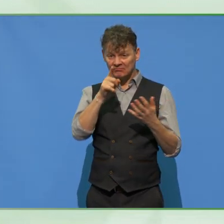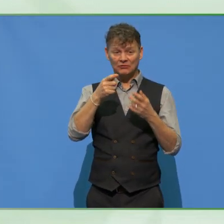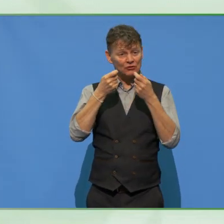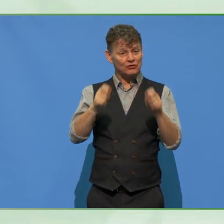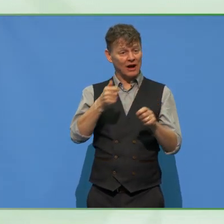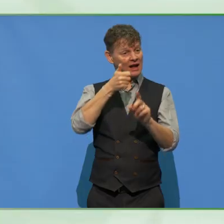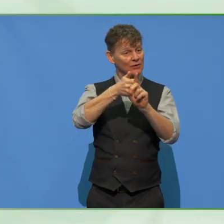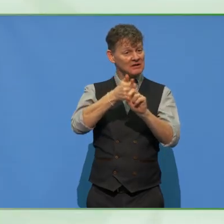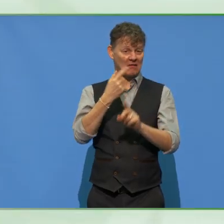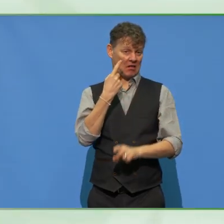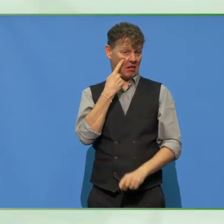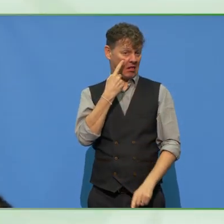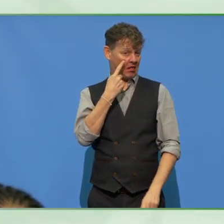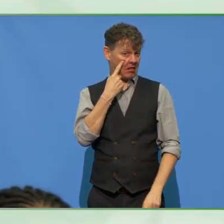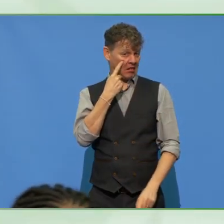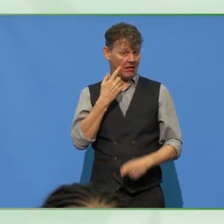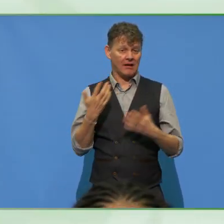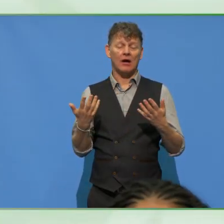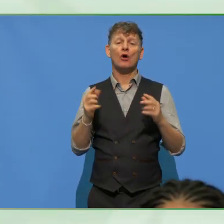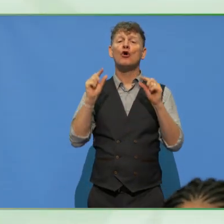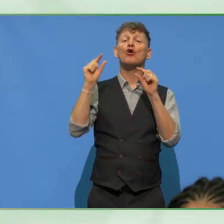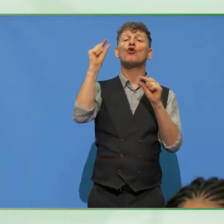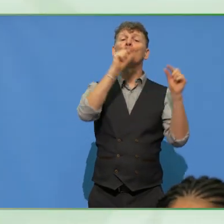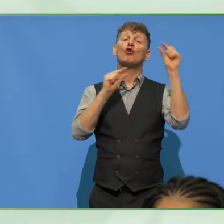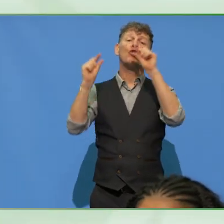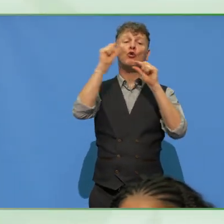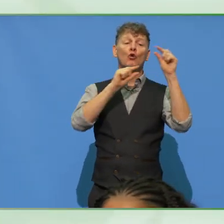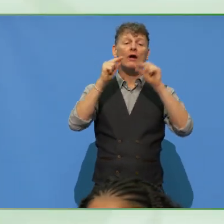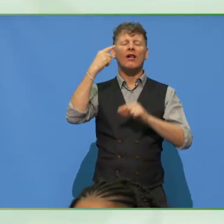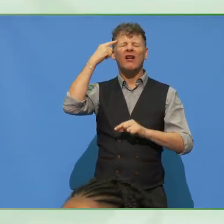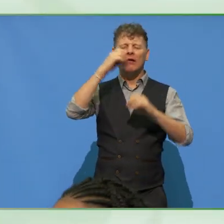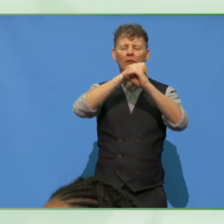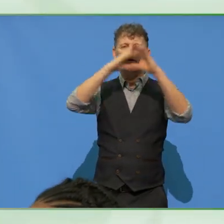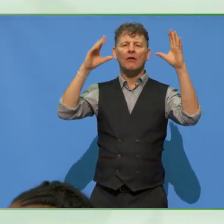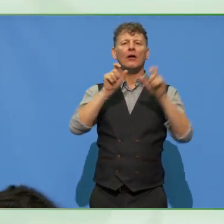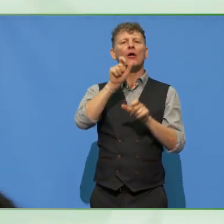Okay. What is it normally that we get?